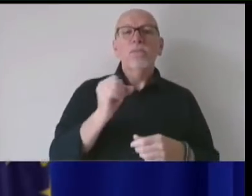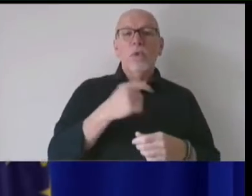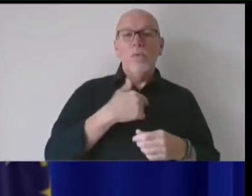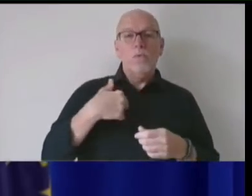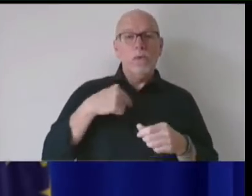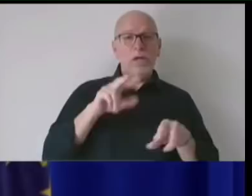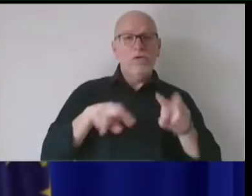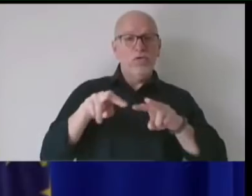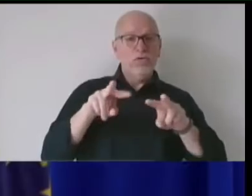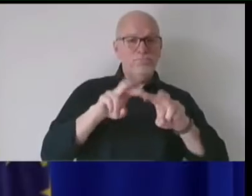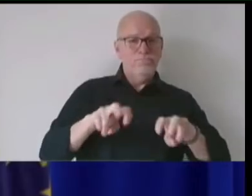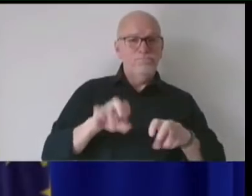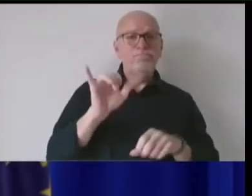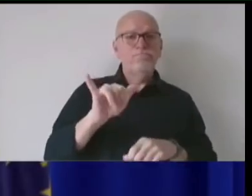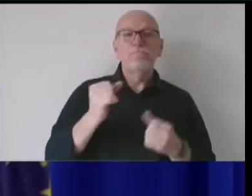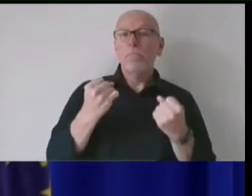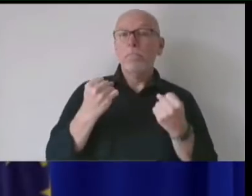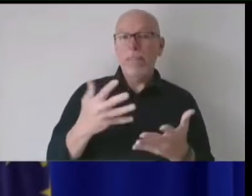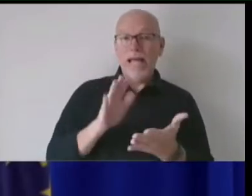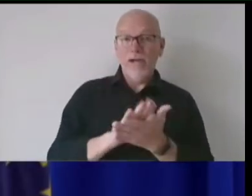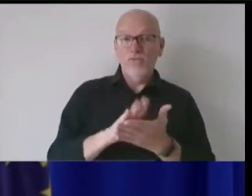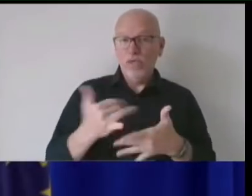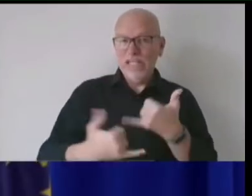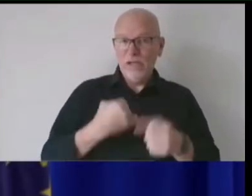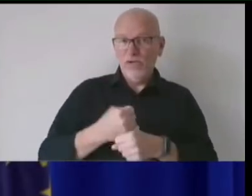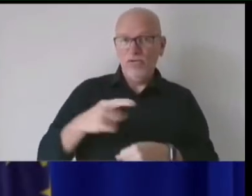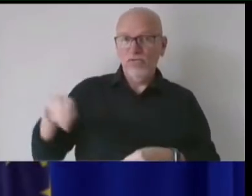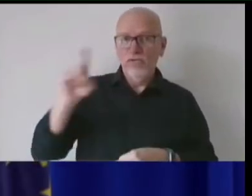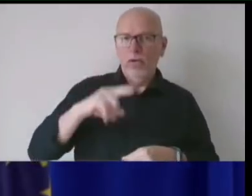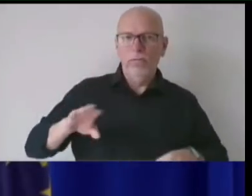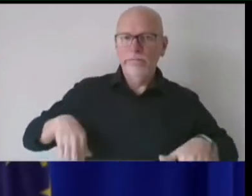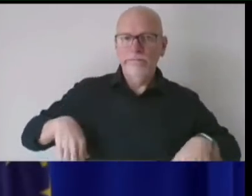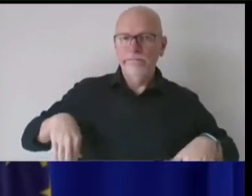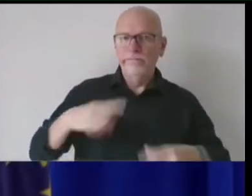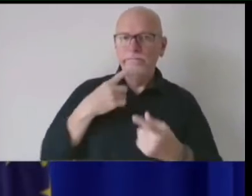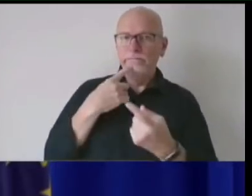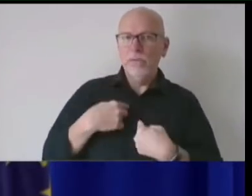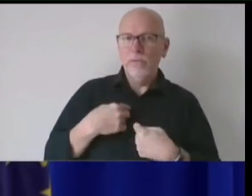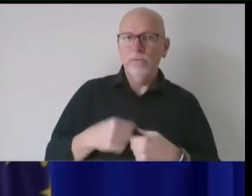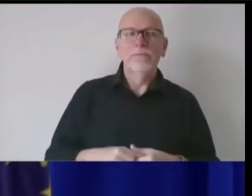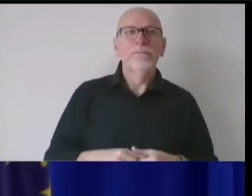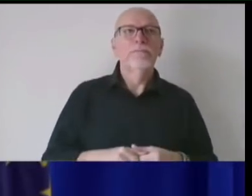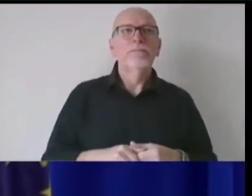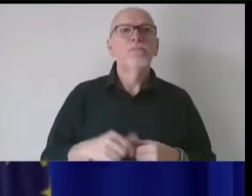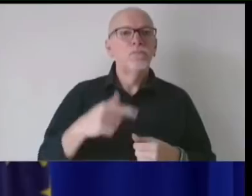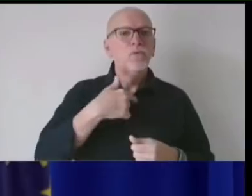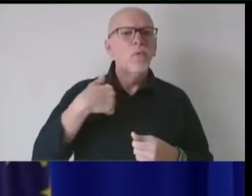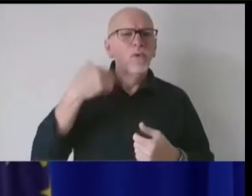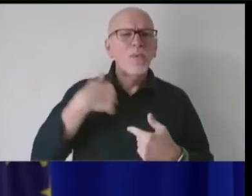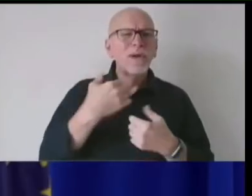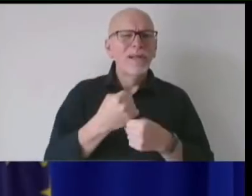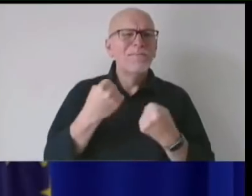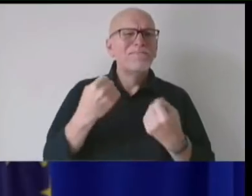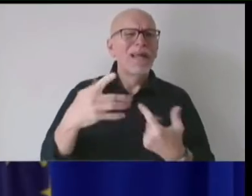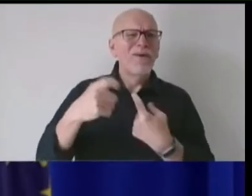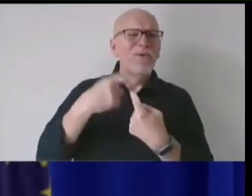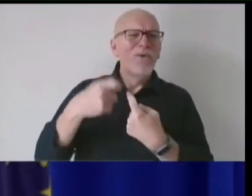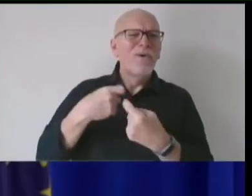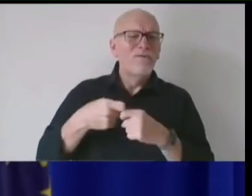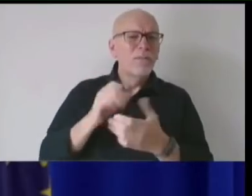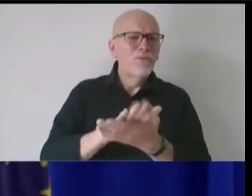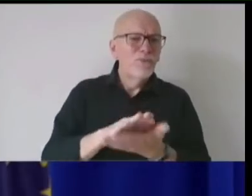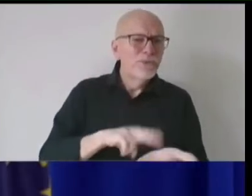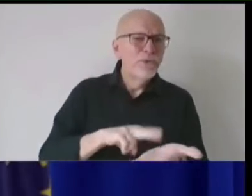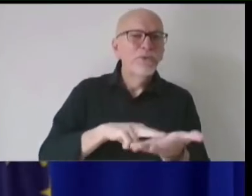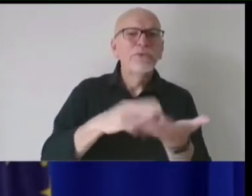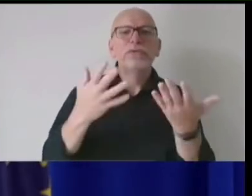is clear that many of our schools this year are not reporting. We do know, because we get lots of calls from school nurses,